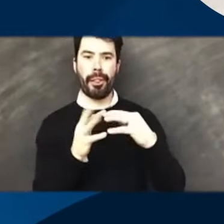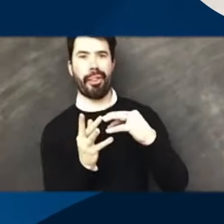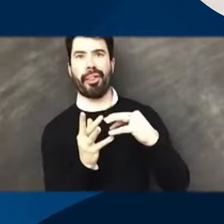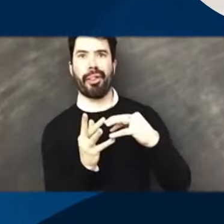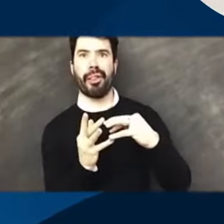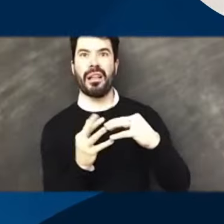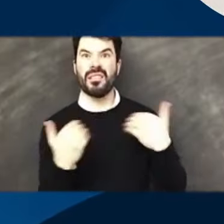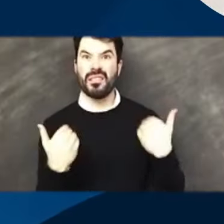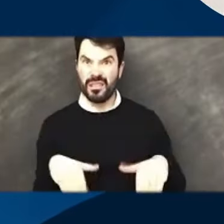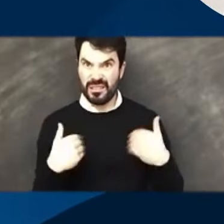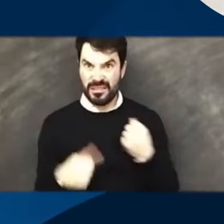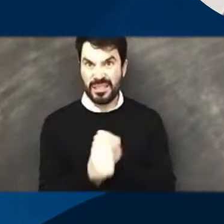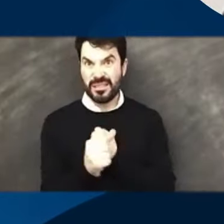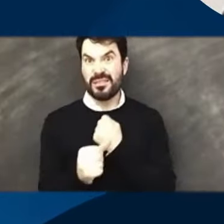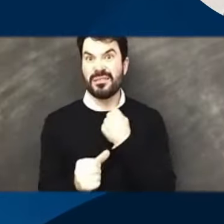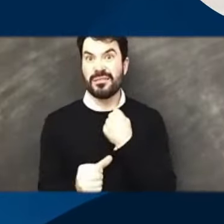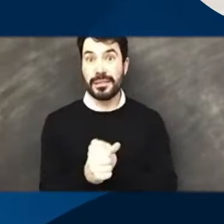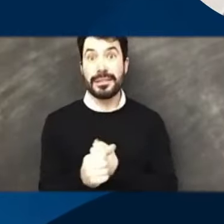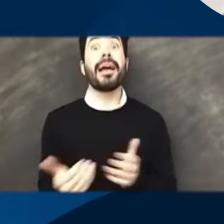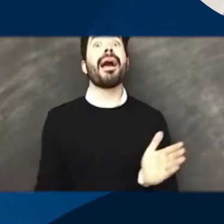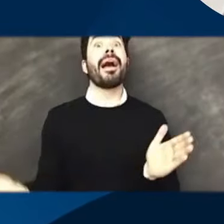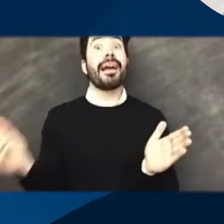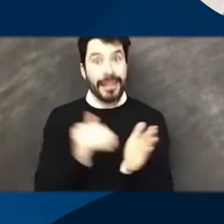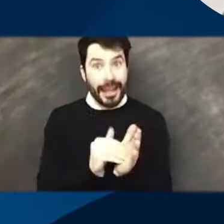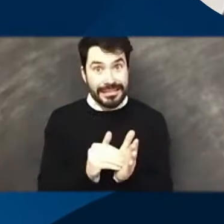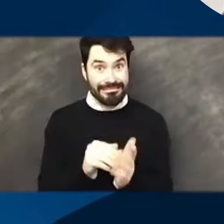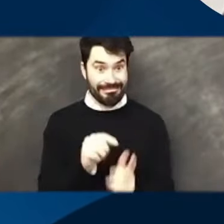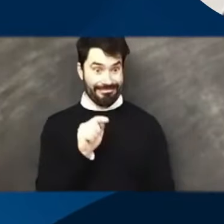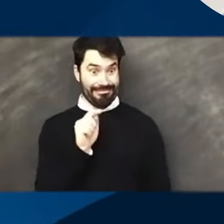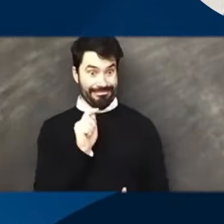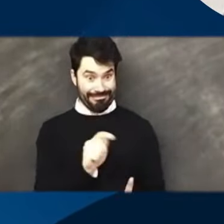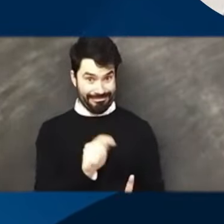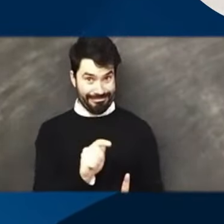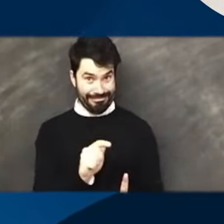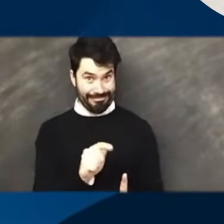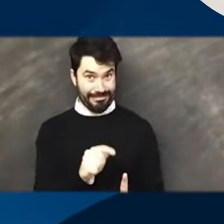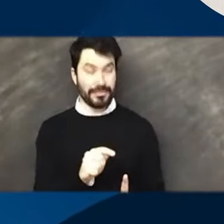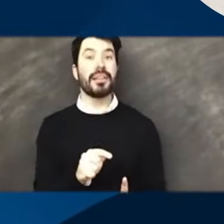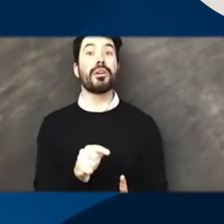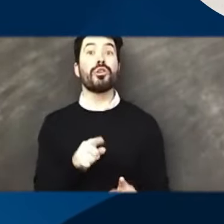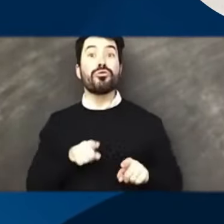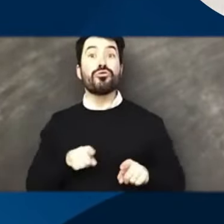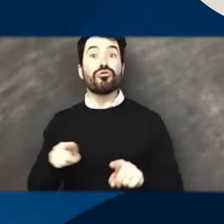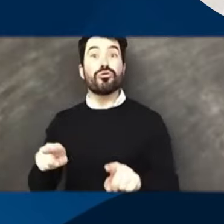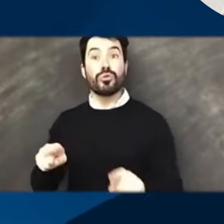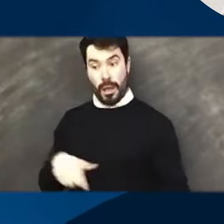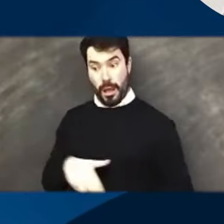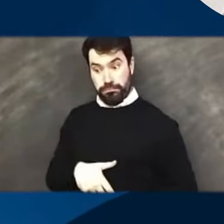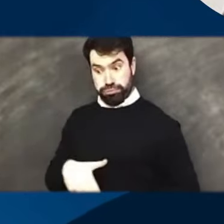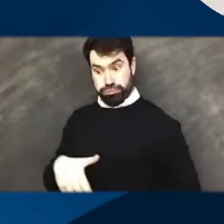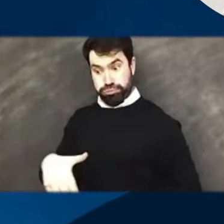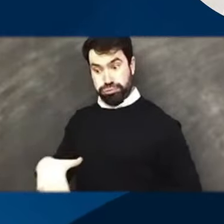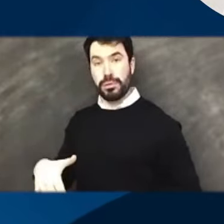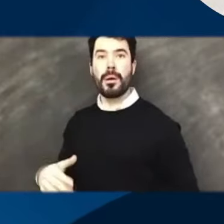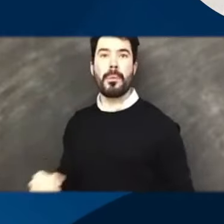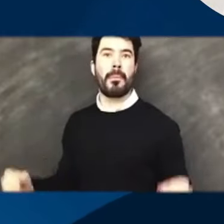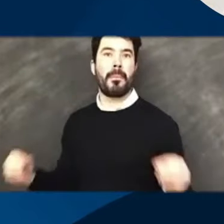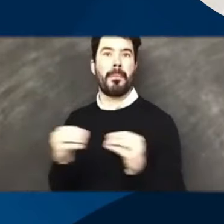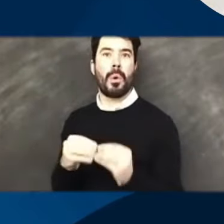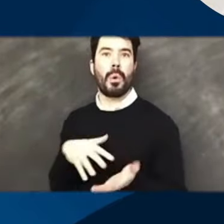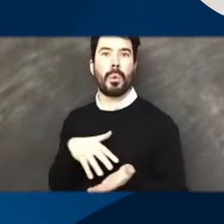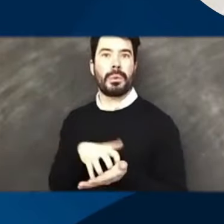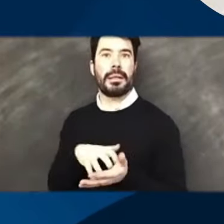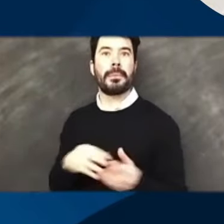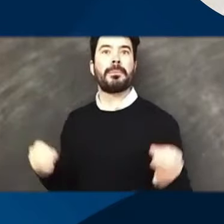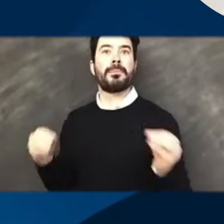again, pregnancy is a time where women are more prone to things like that happening just by nature of the fact